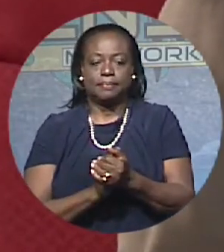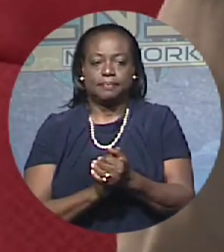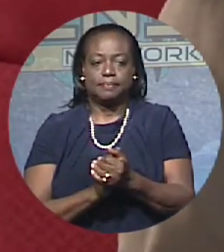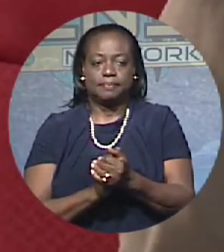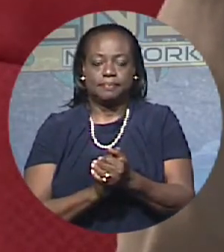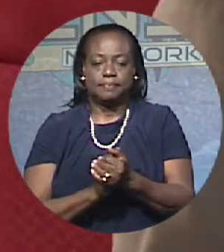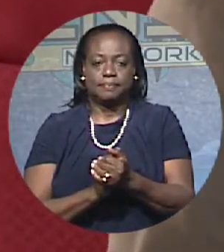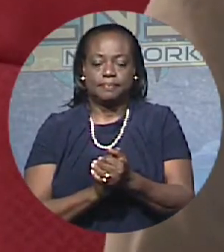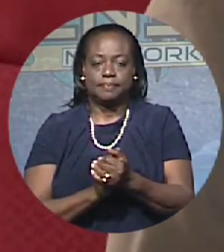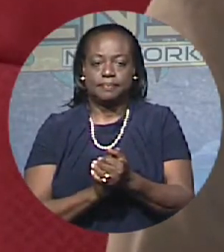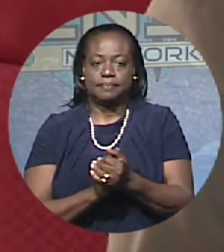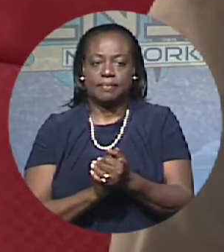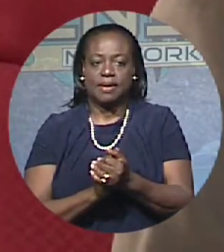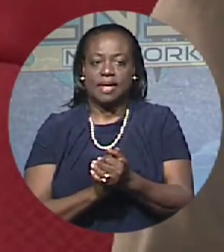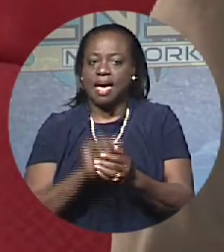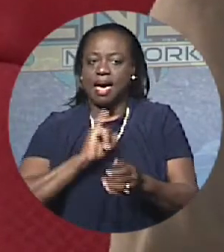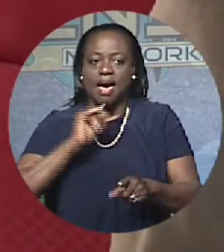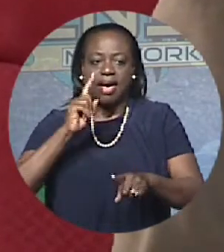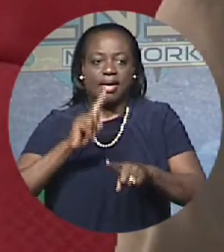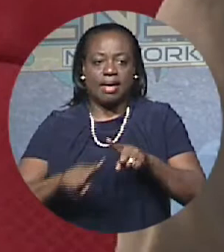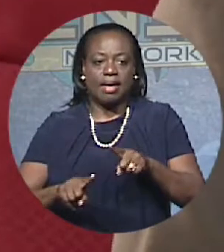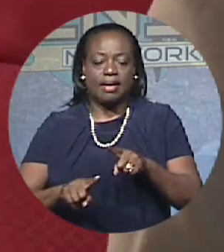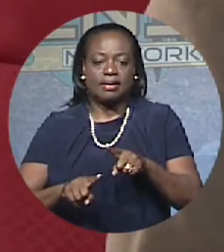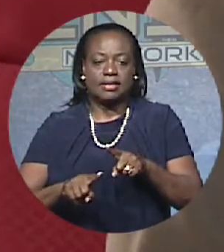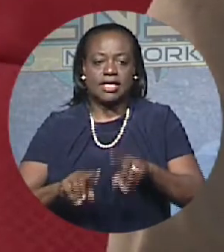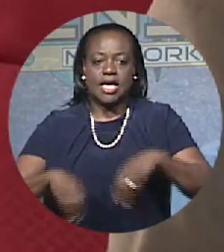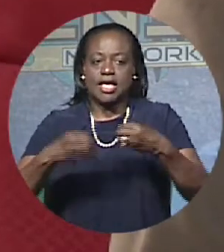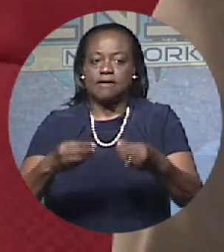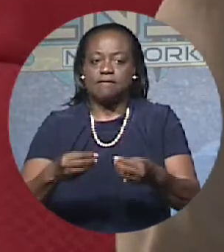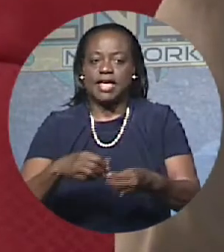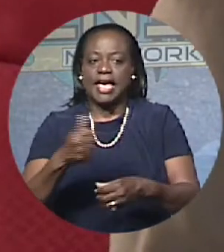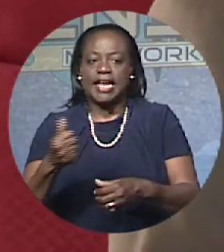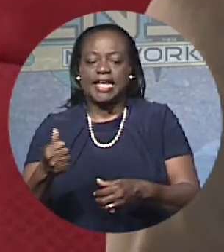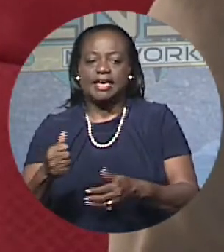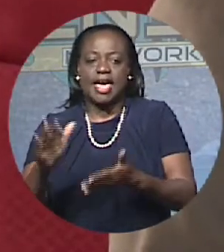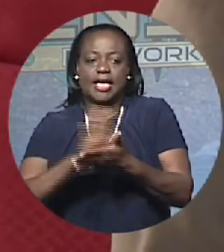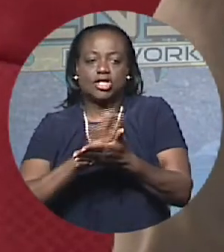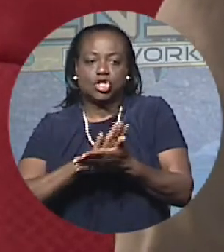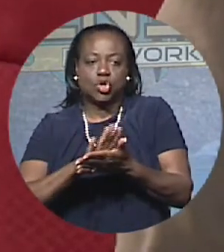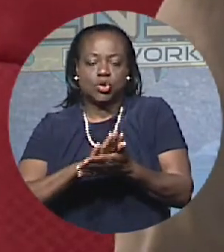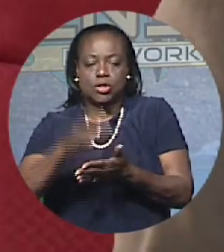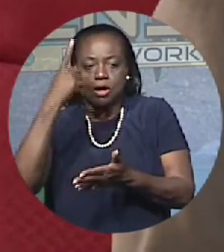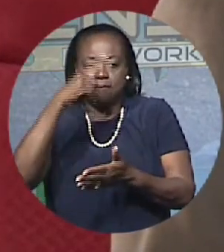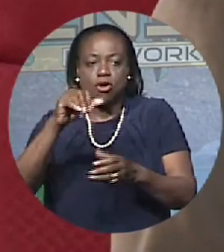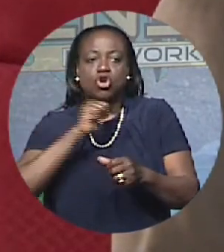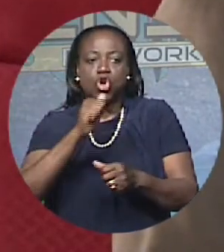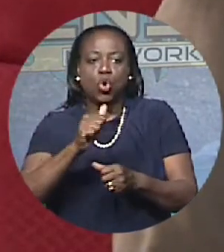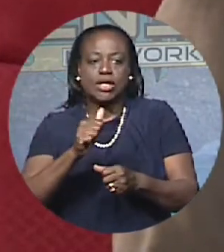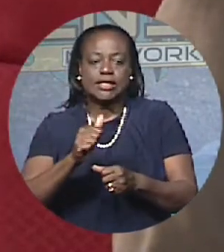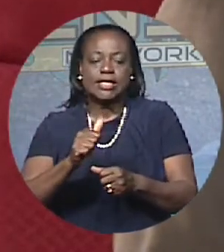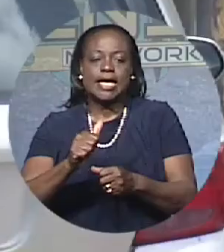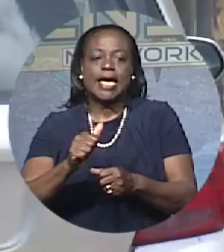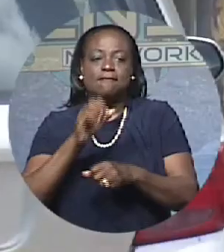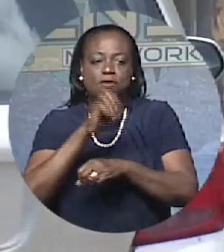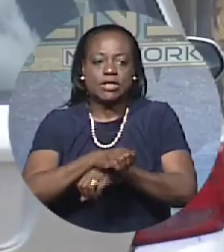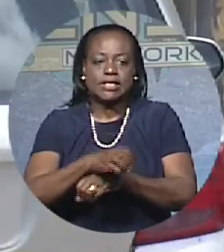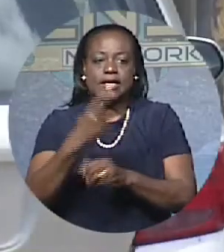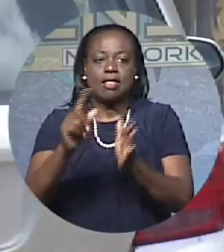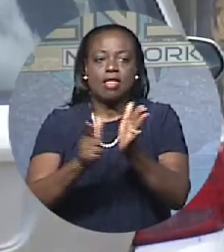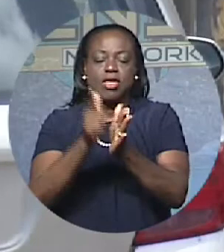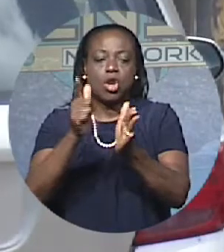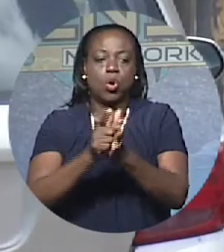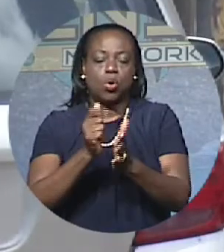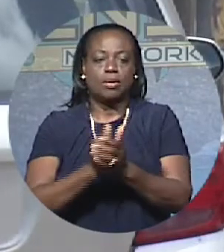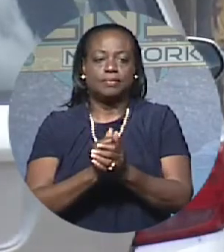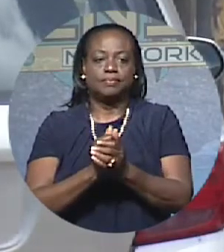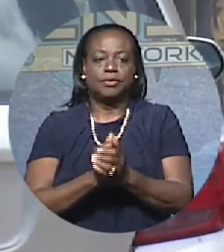But I can't give any excuse for not enforcing the law as it should be. Now, we reached out